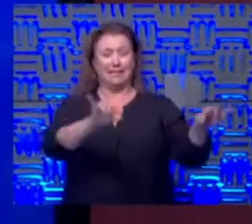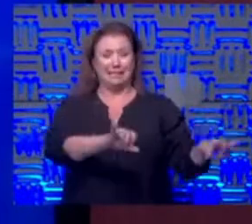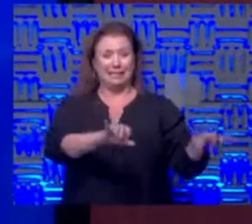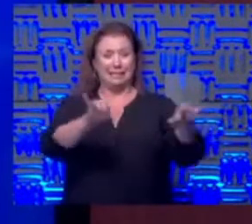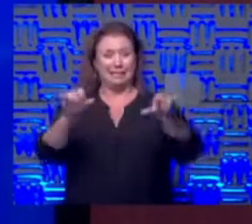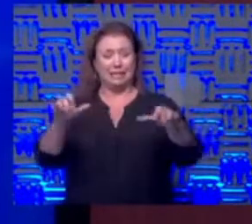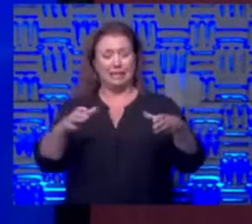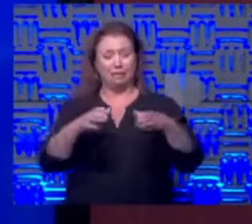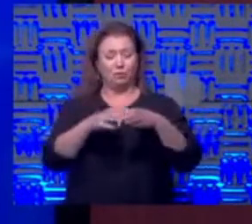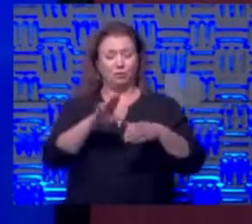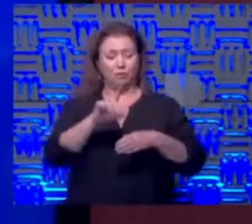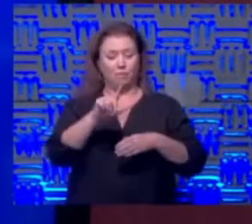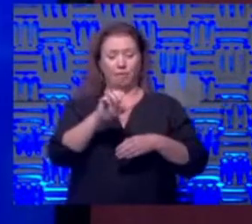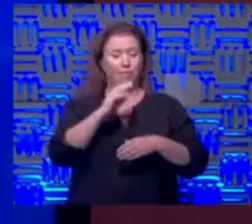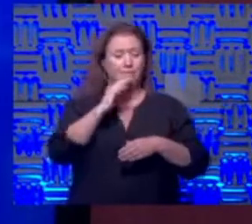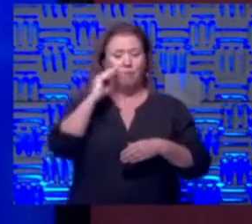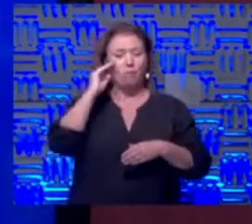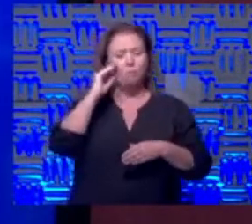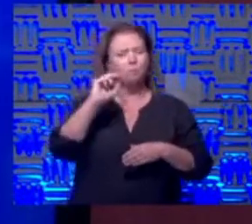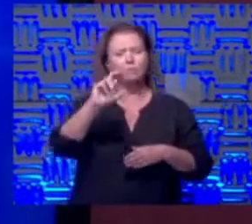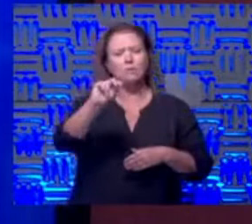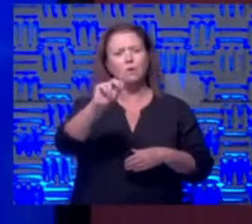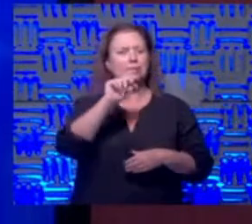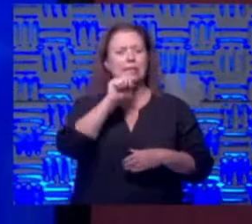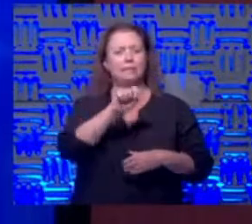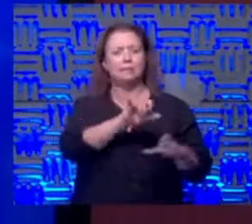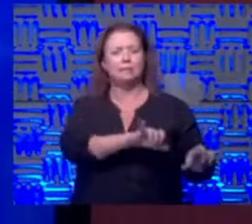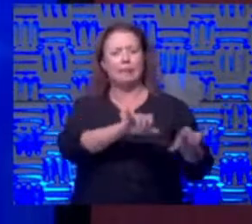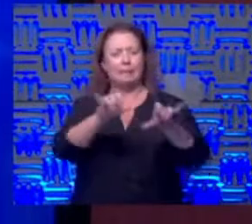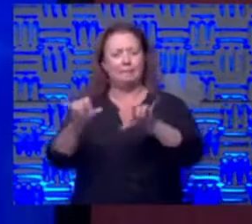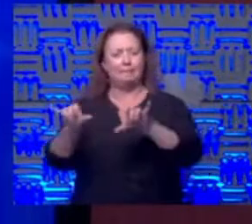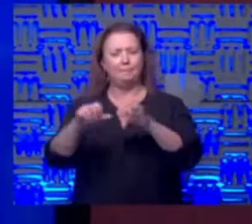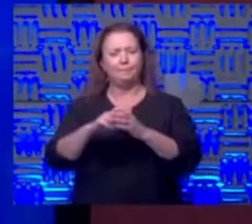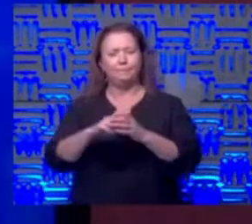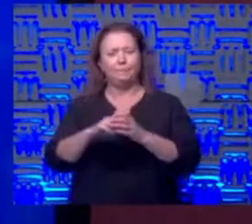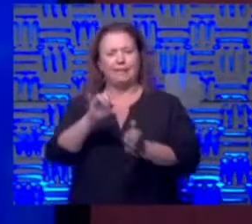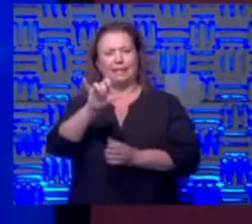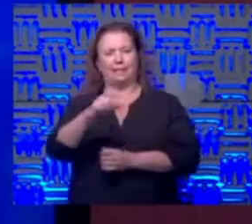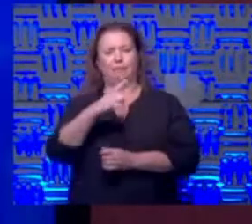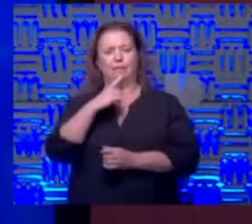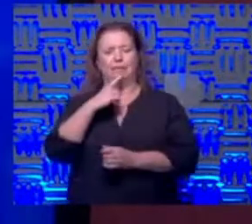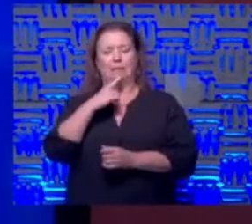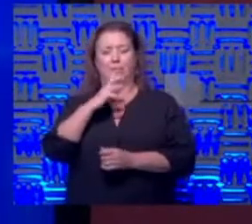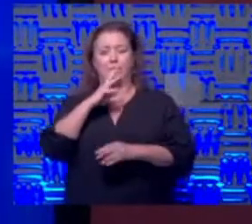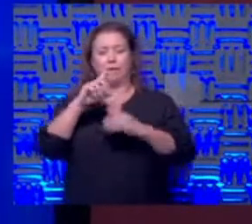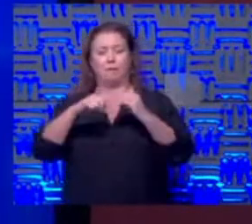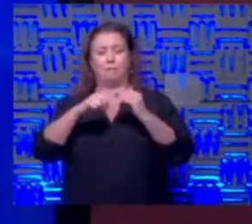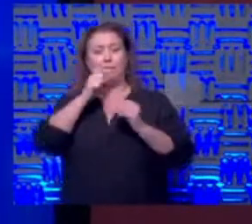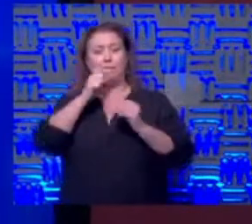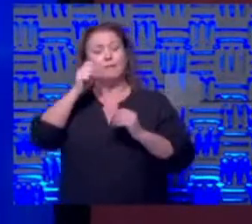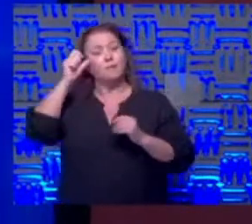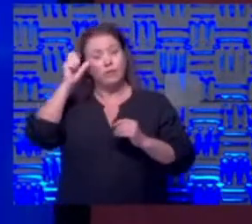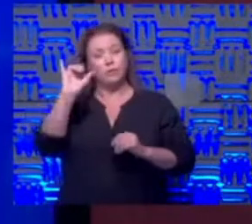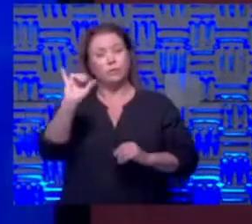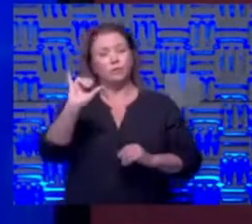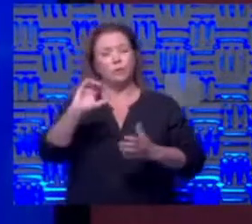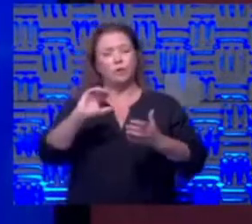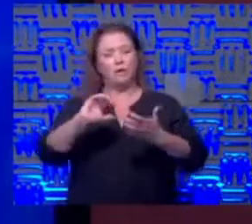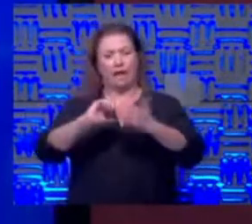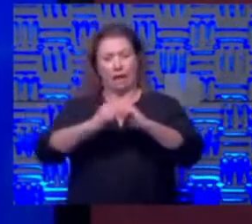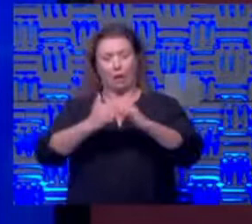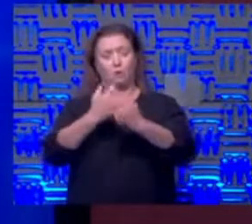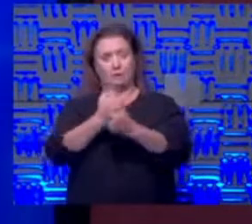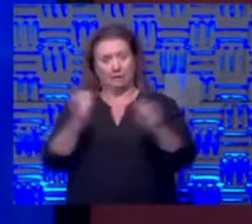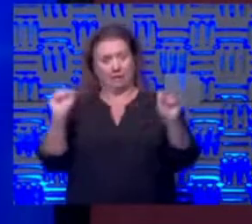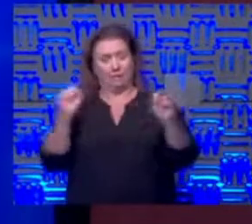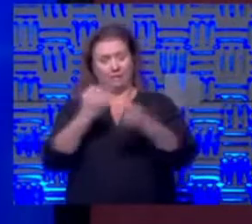having your bubble at home? Absolutely not. It is not the same. And that's why we say, that's why we talked about it yesterday, how safe is